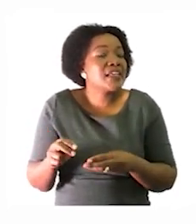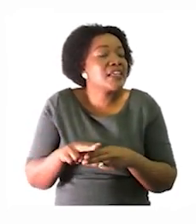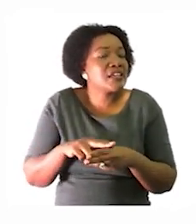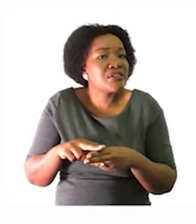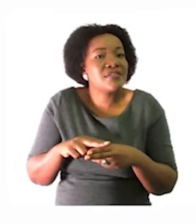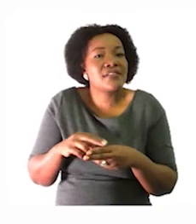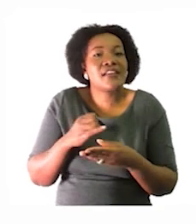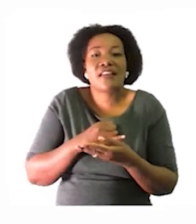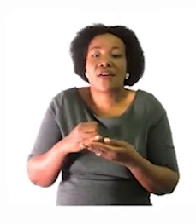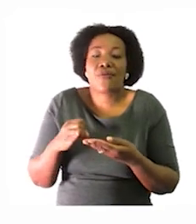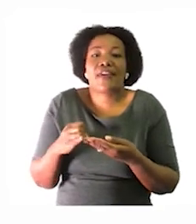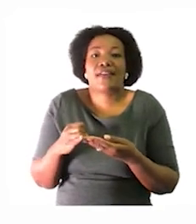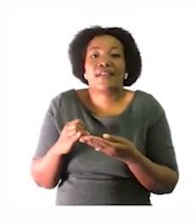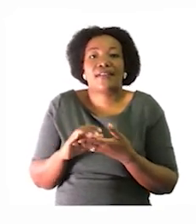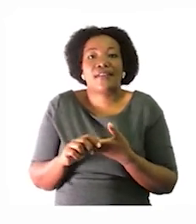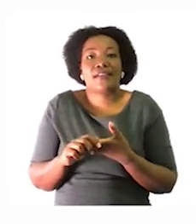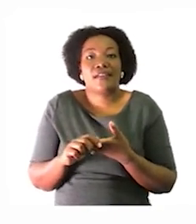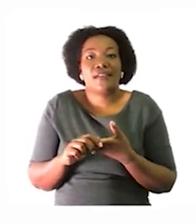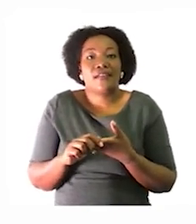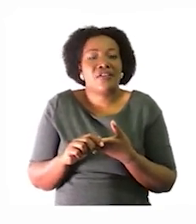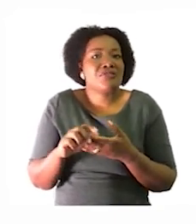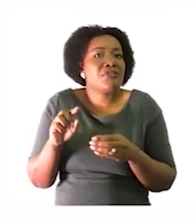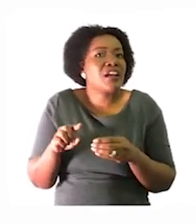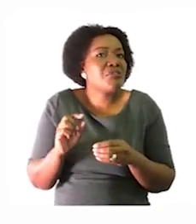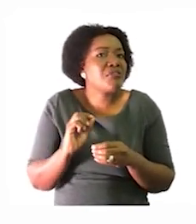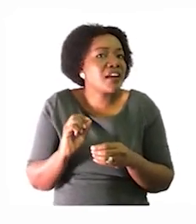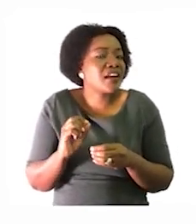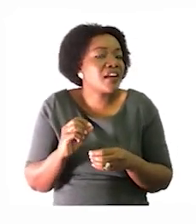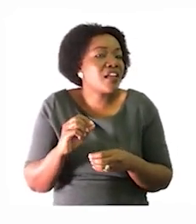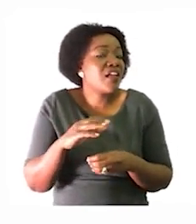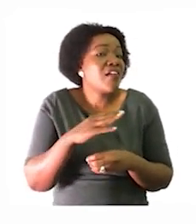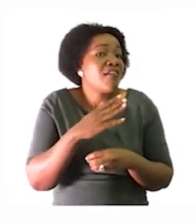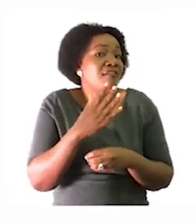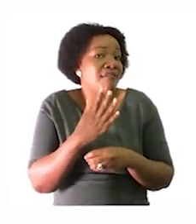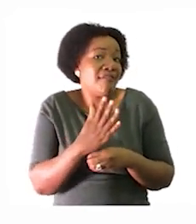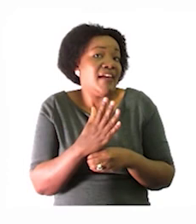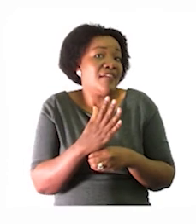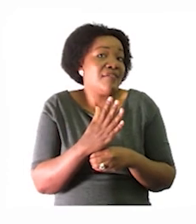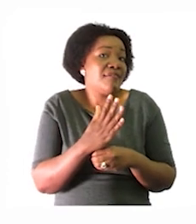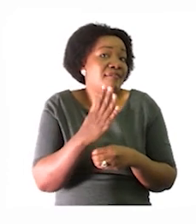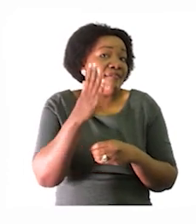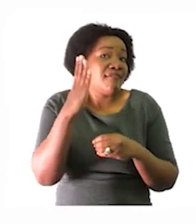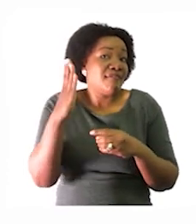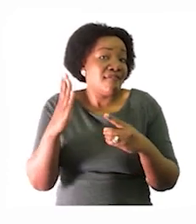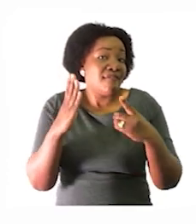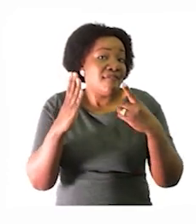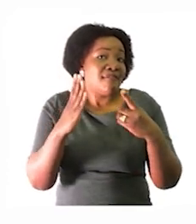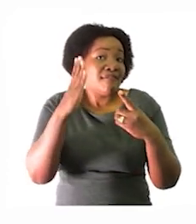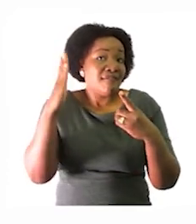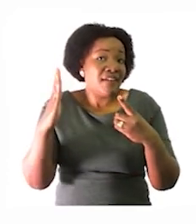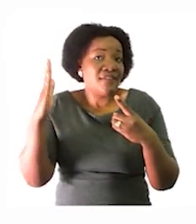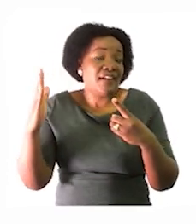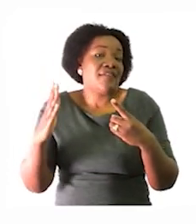You can see the example there. You write 5s 6 times, and then we have to count in